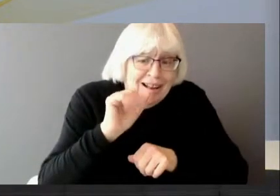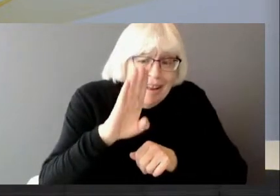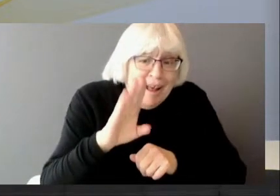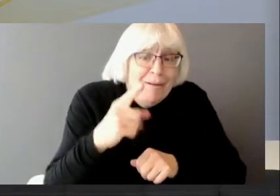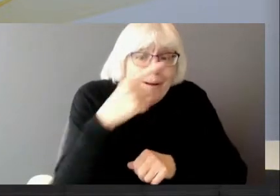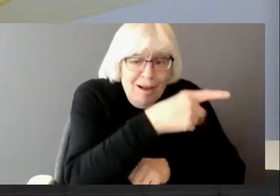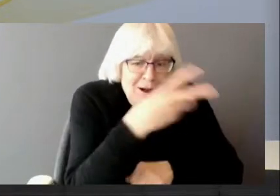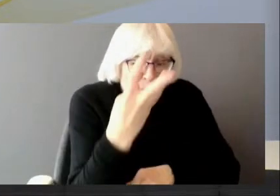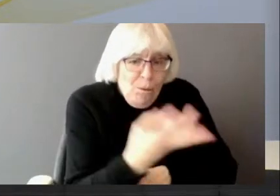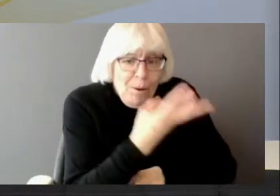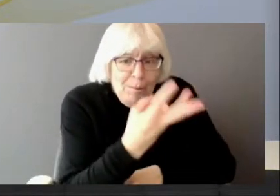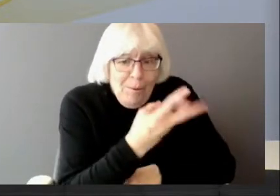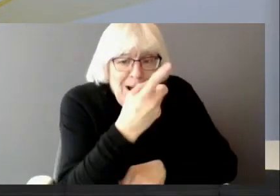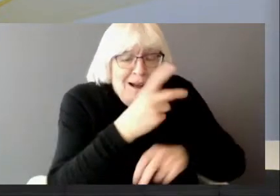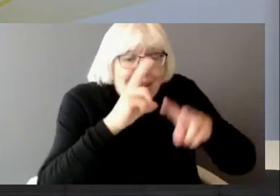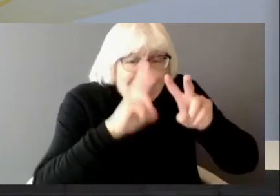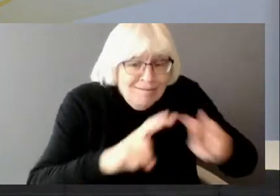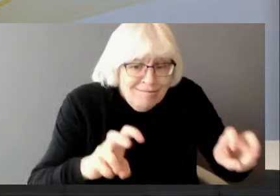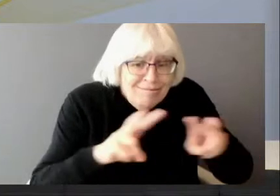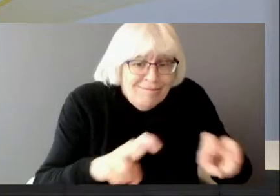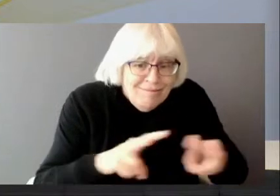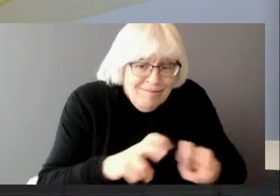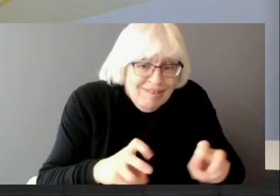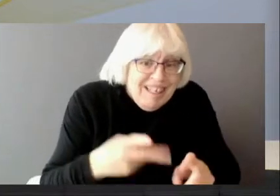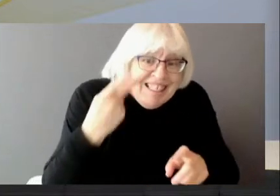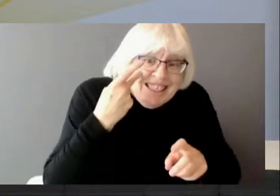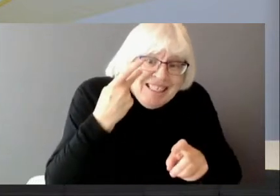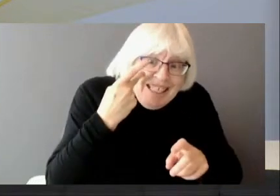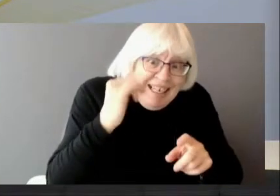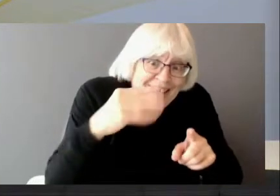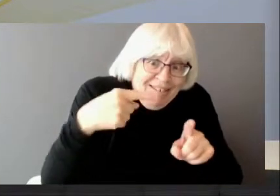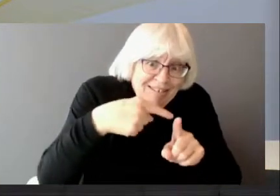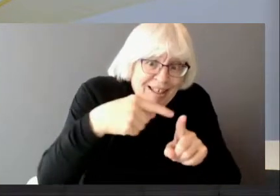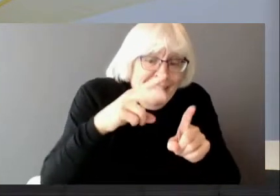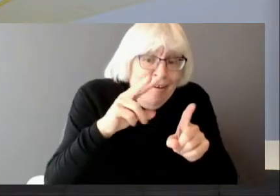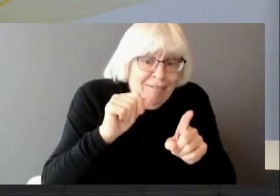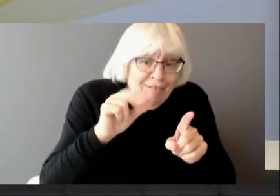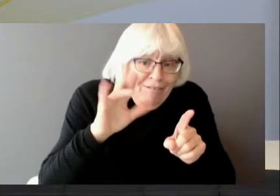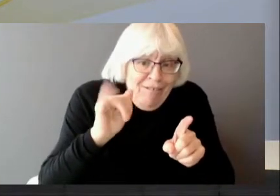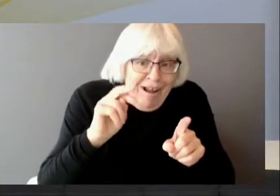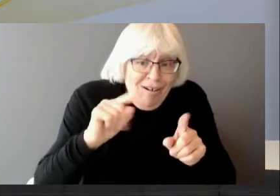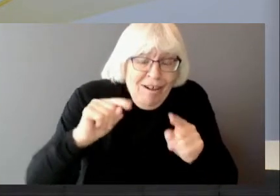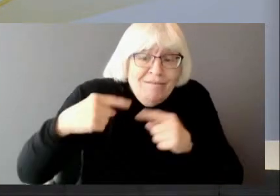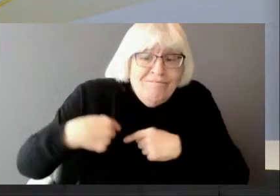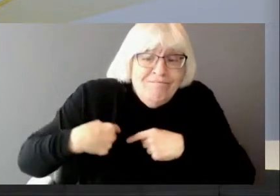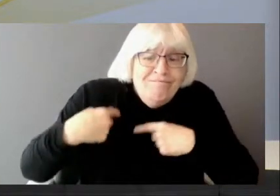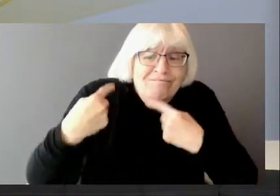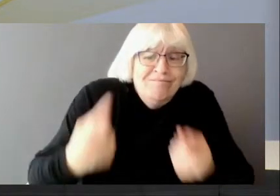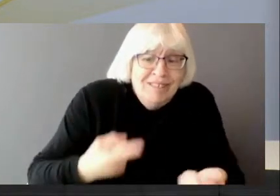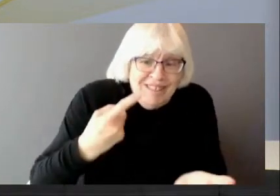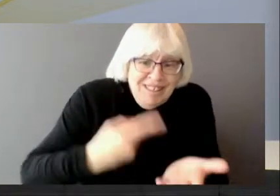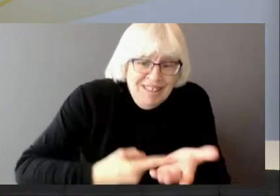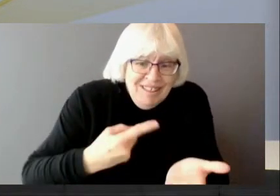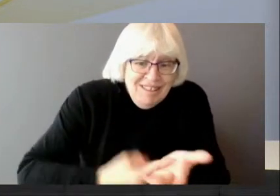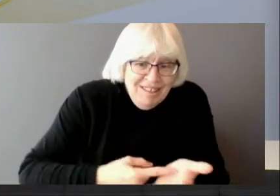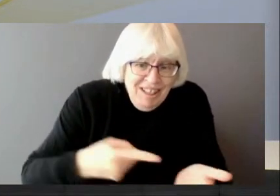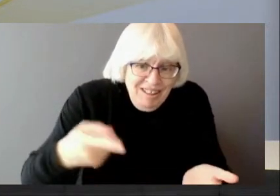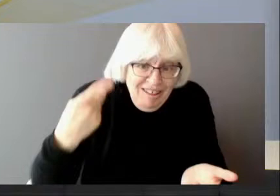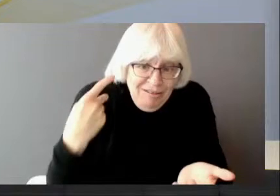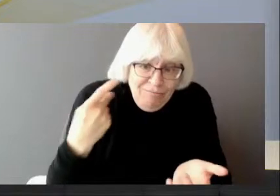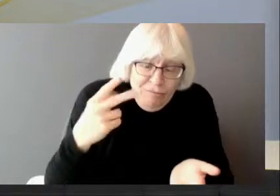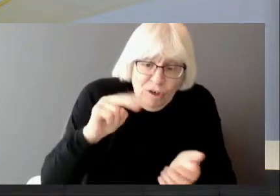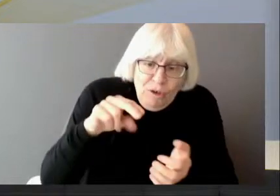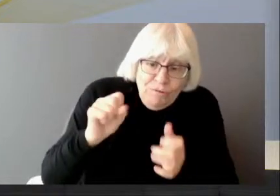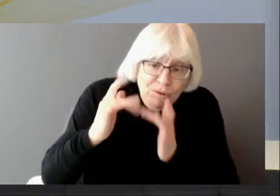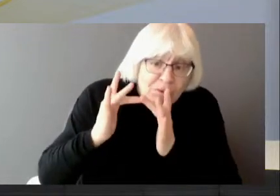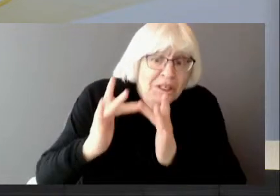variants. But we have started some conversations with Nova Scotia because they may be able to do some sequencing